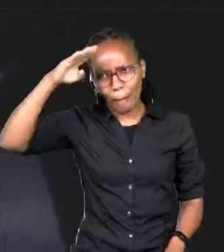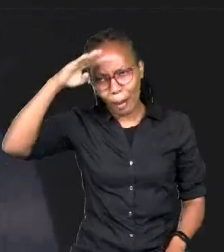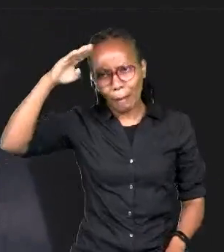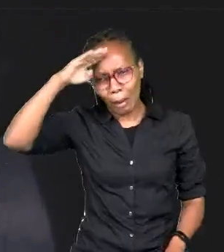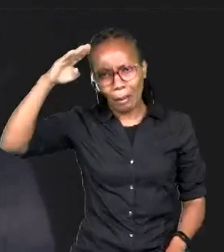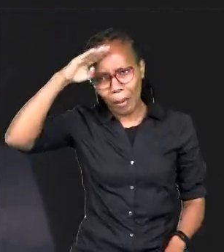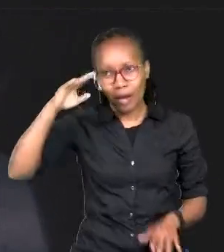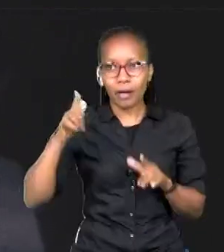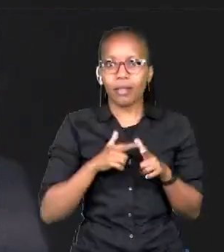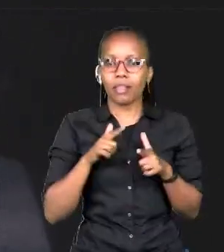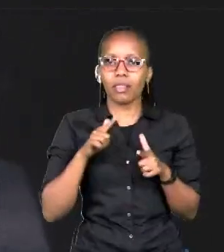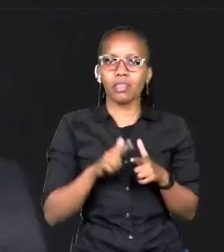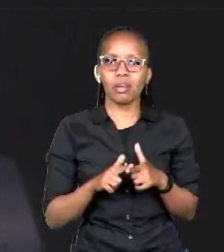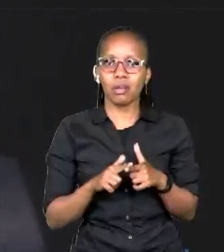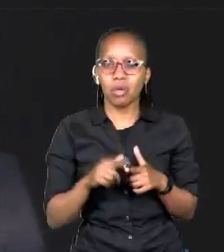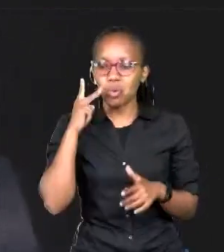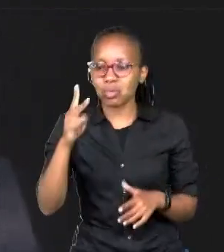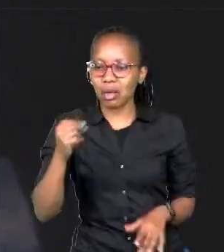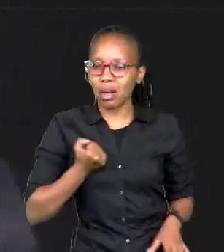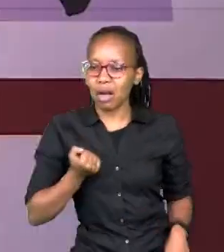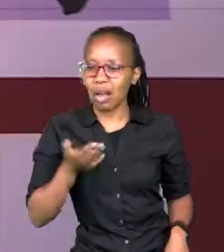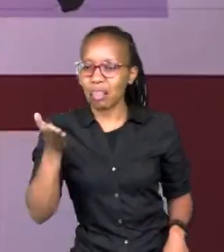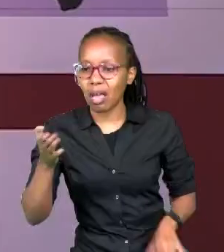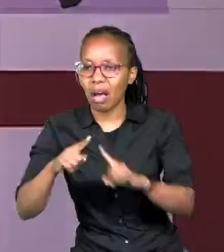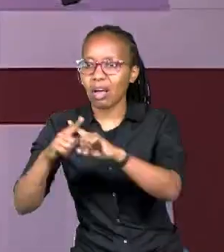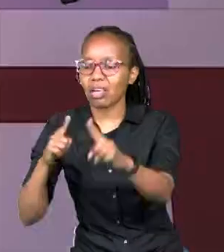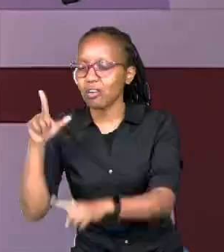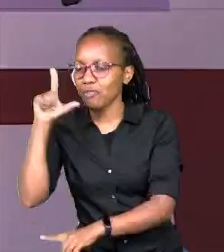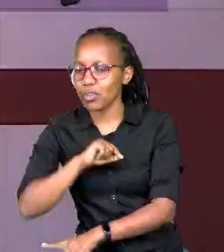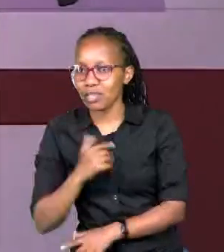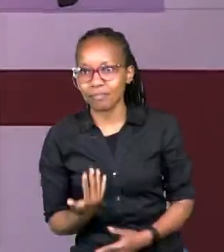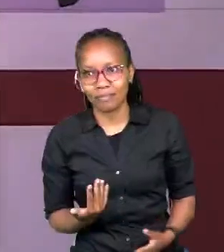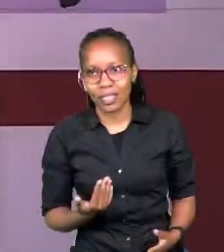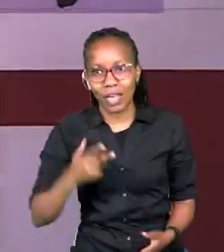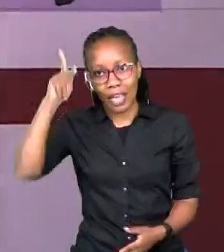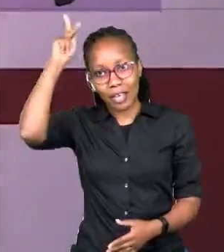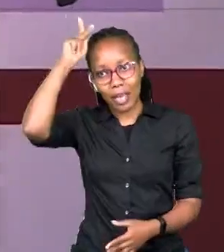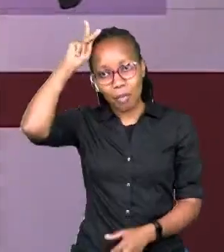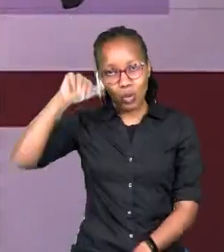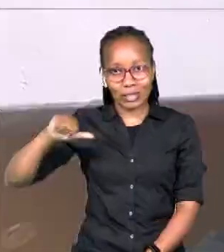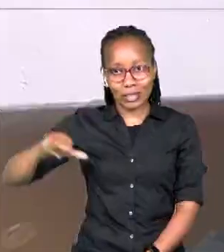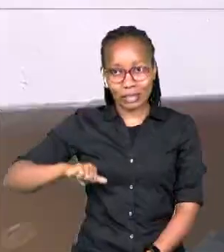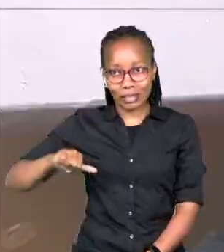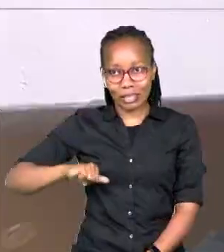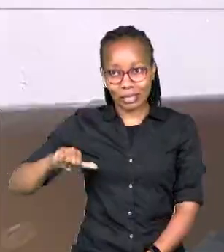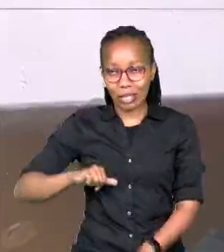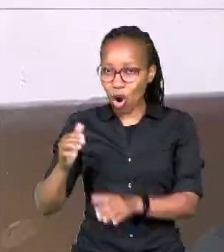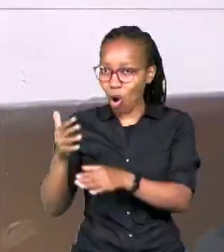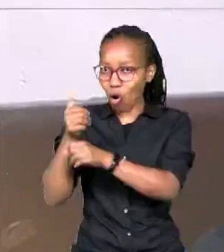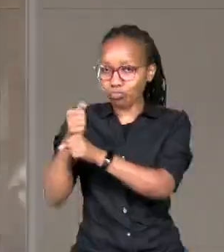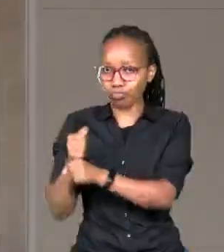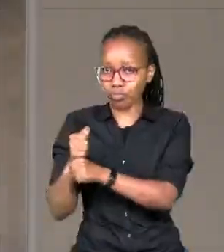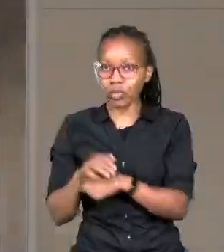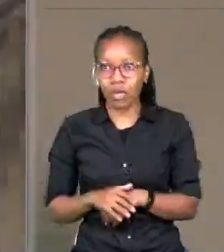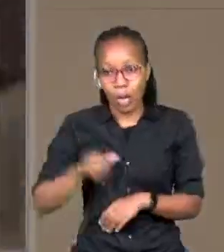hapo chini ya karibu na club ameuliwa. However, the Kiambu Sex Workers Association officials say that commercial